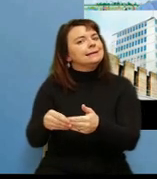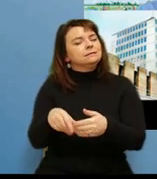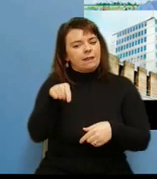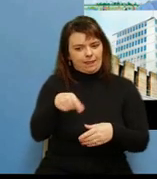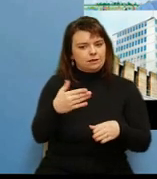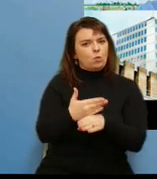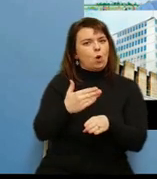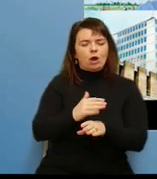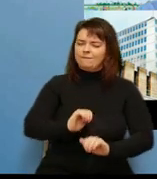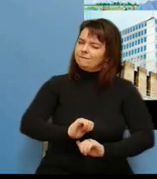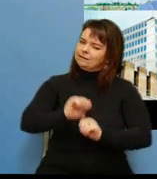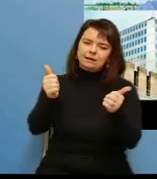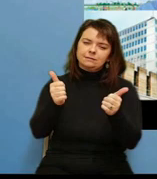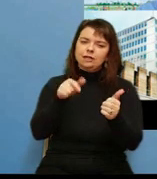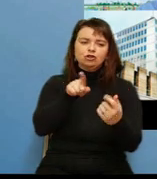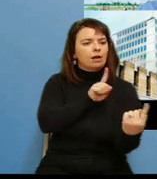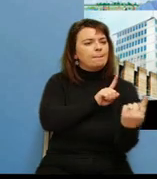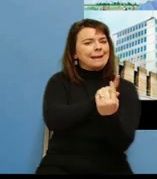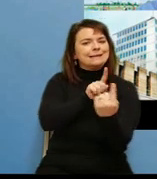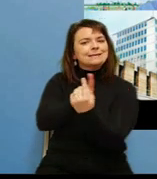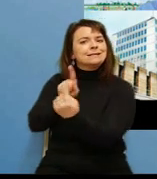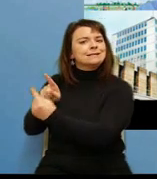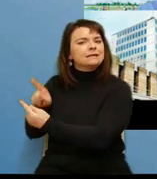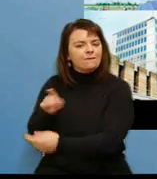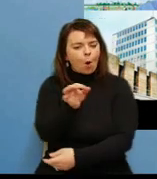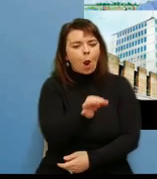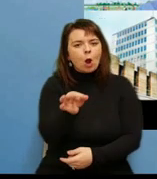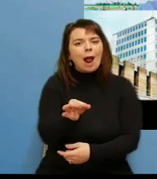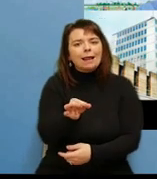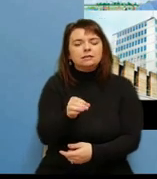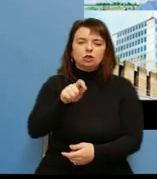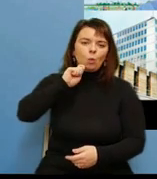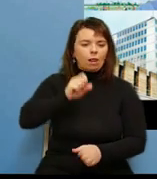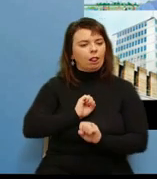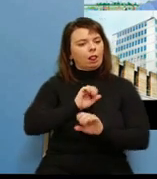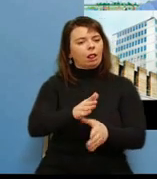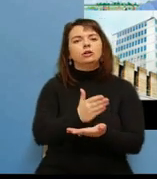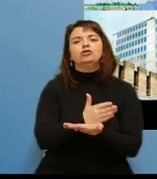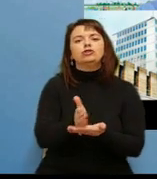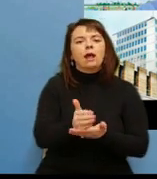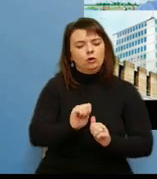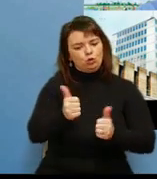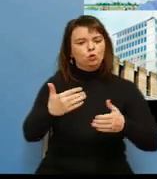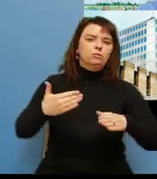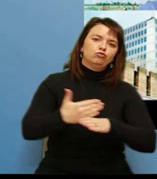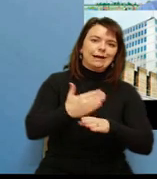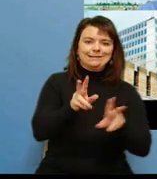on this. And she's meeting with all the localities to share good practice of how